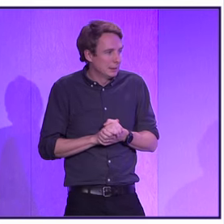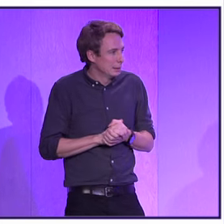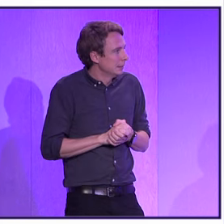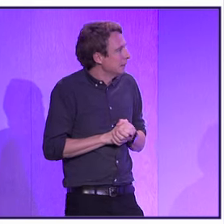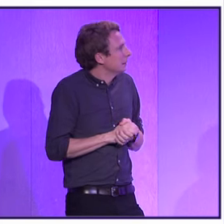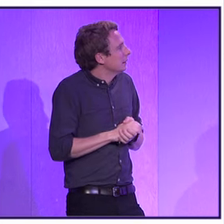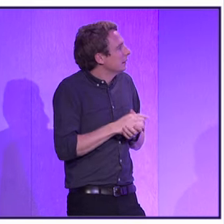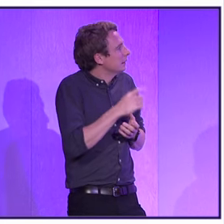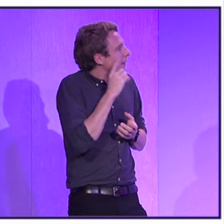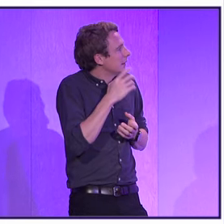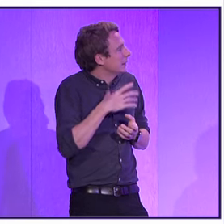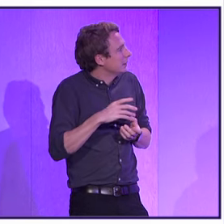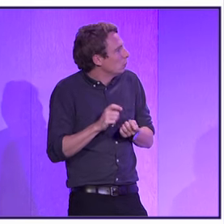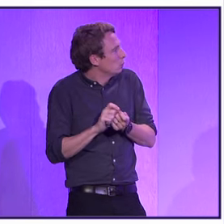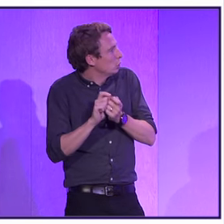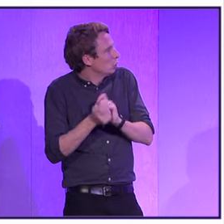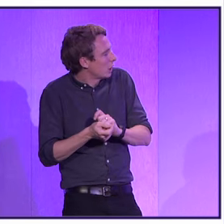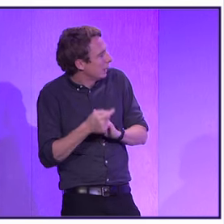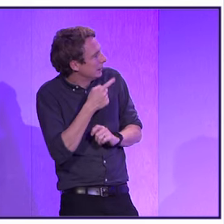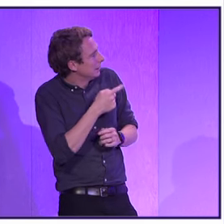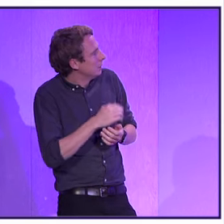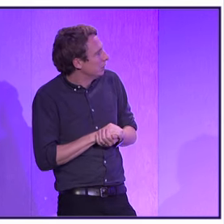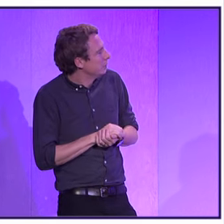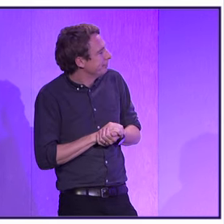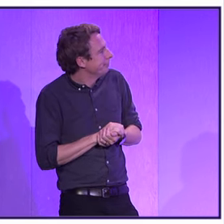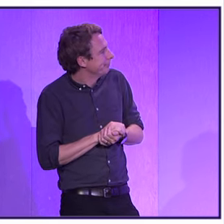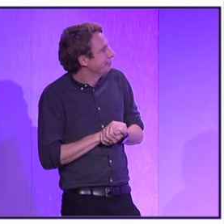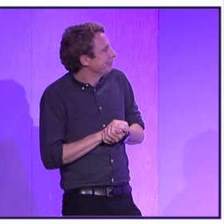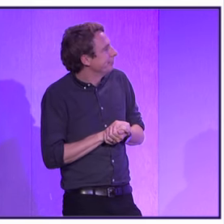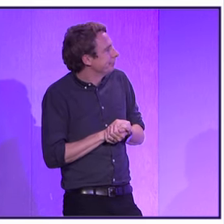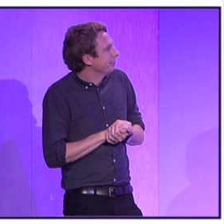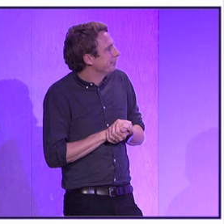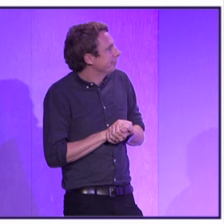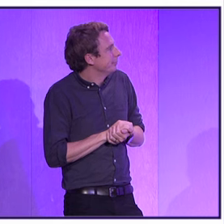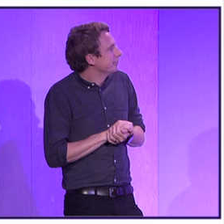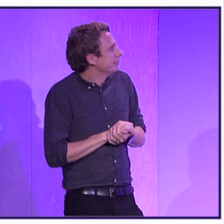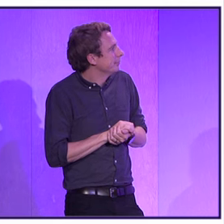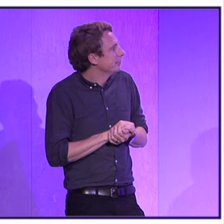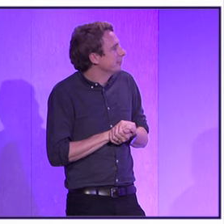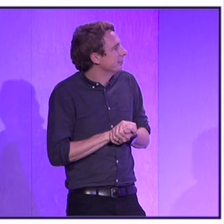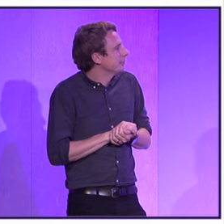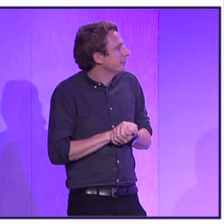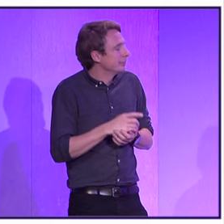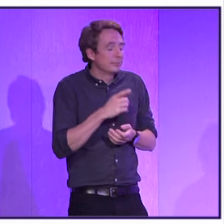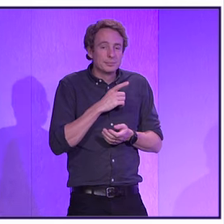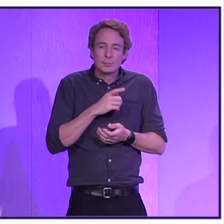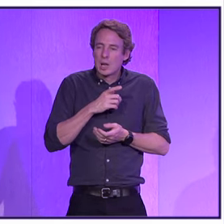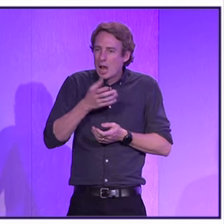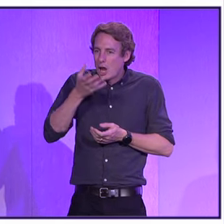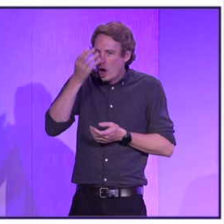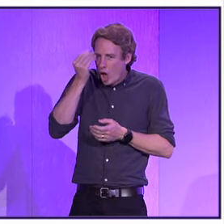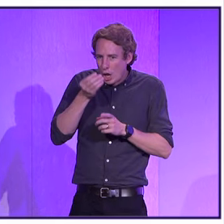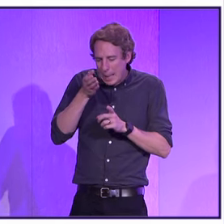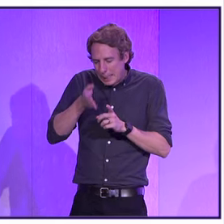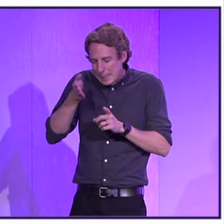change the title on the bottom chart, because I think this kind of packaging of learning into neatly spaced intervals,